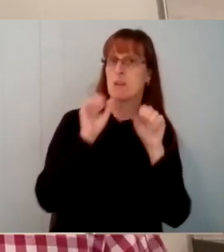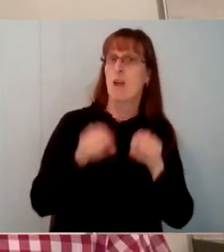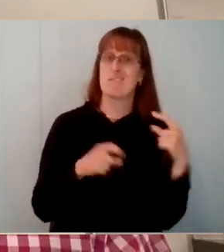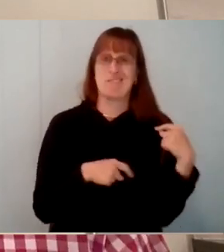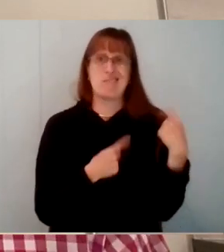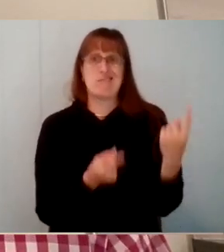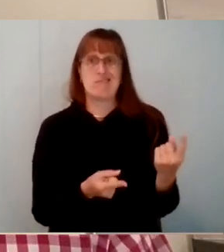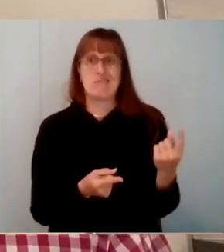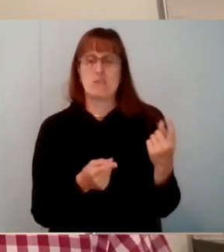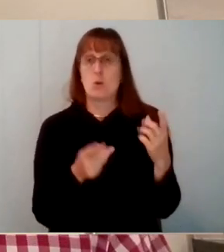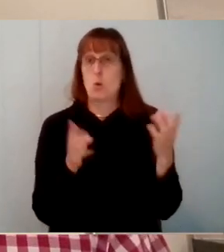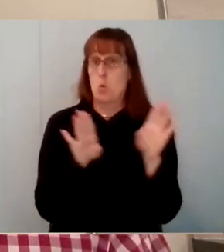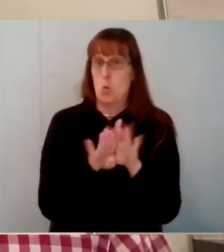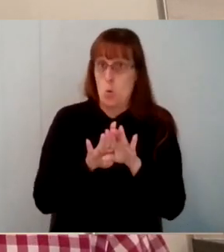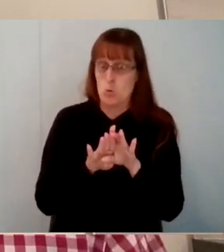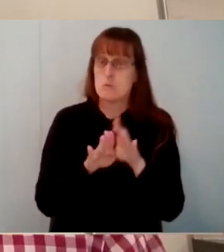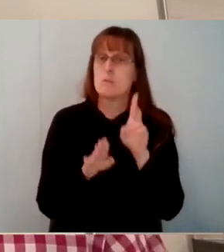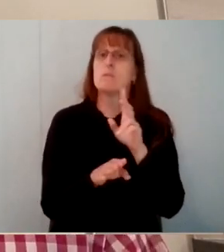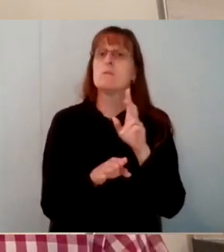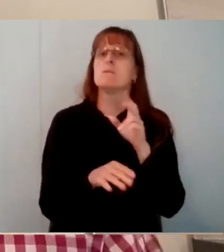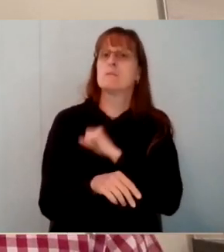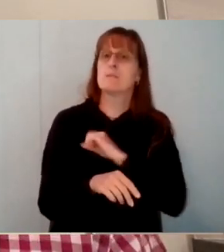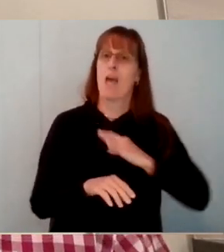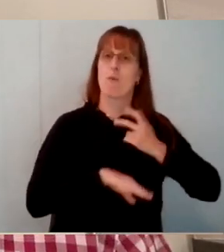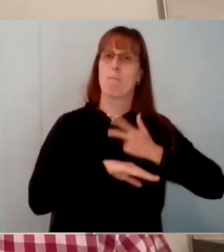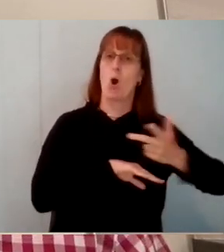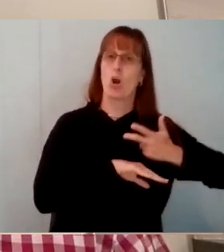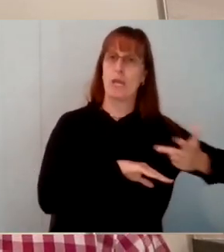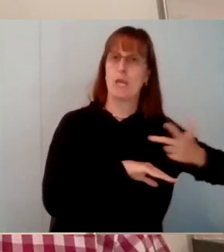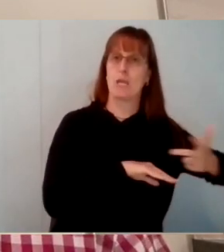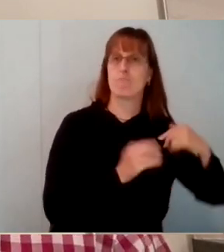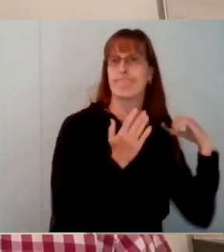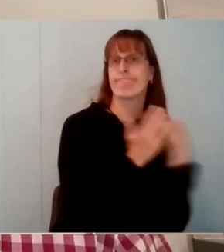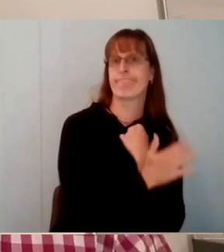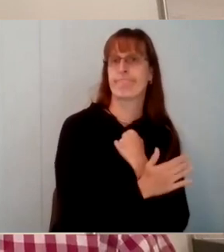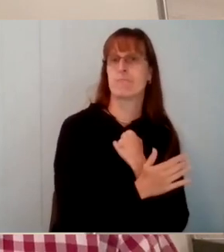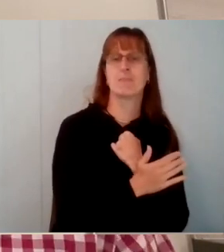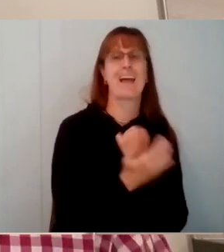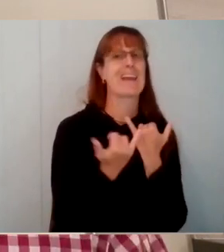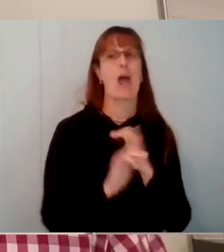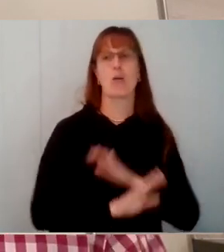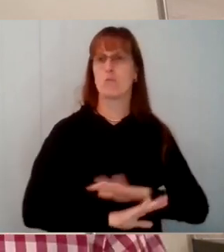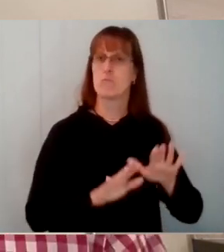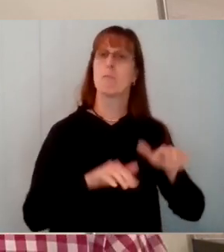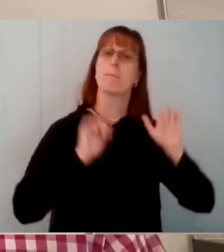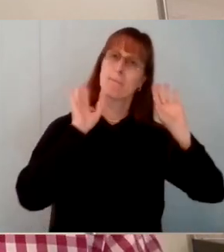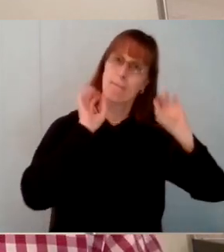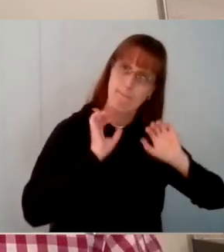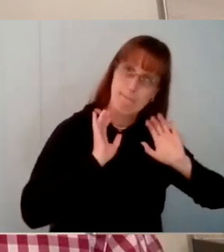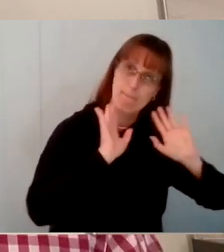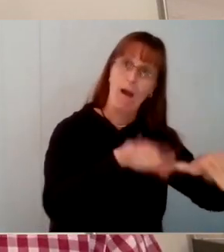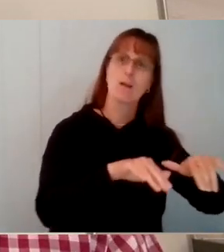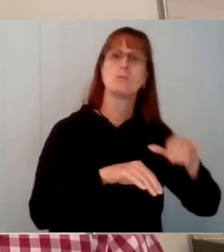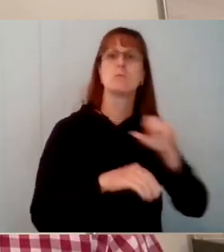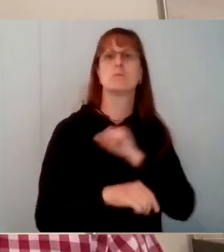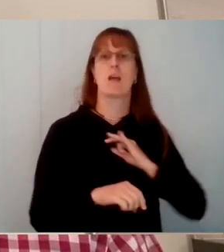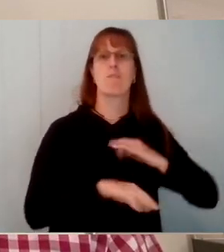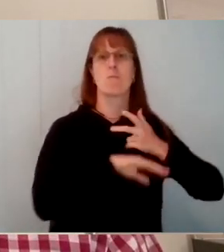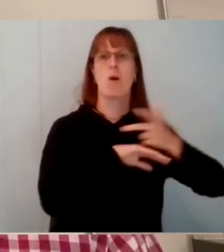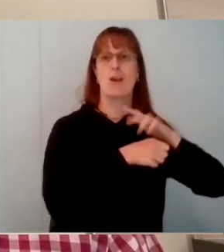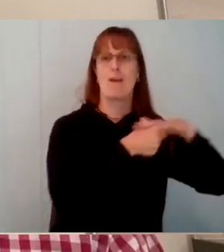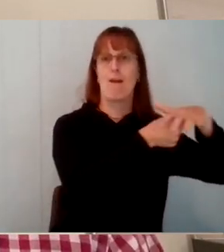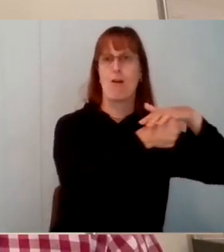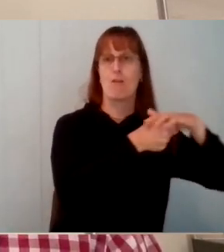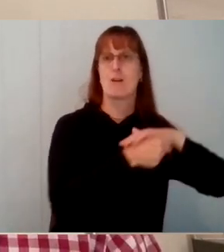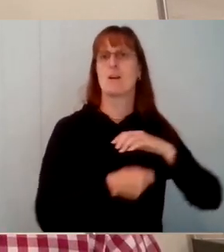our staff who have been parking there in patient parking, because it hasn't been patient parking on Monday morning, you need to park only in staff parking